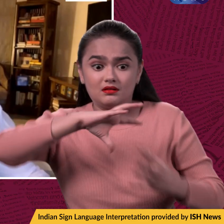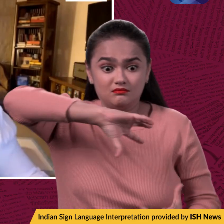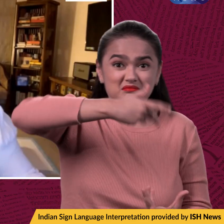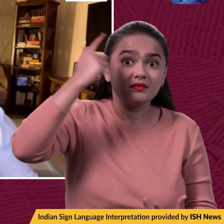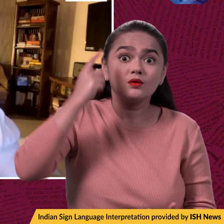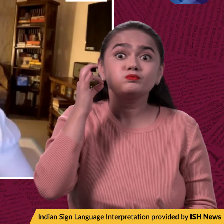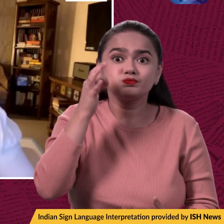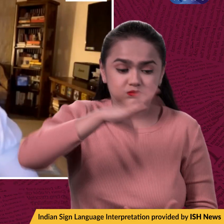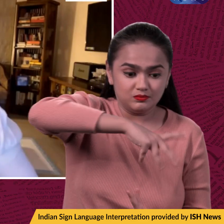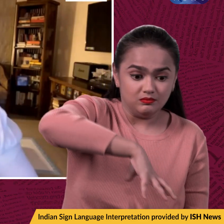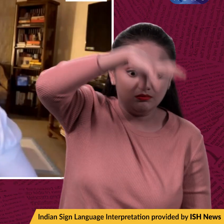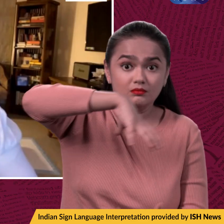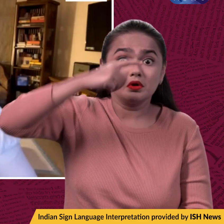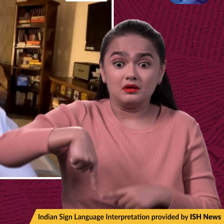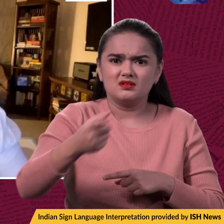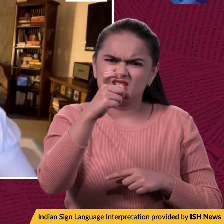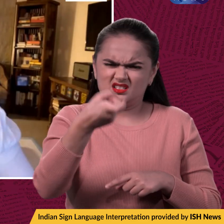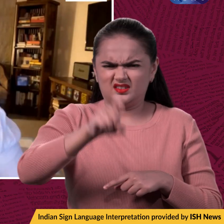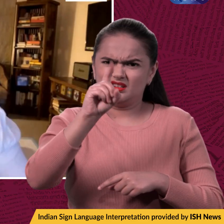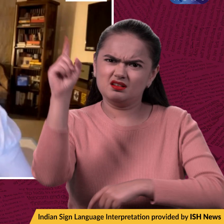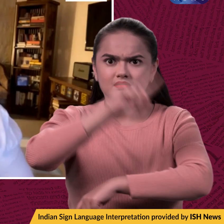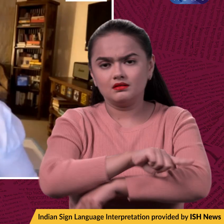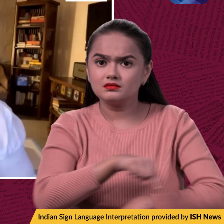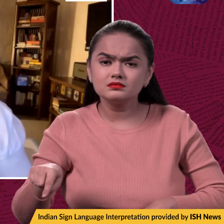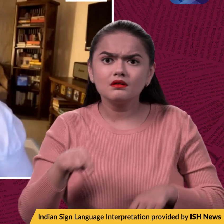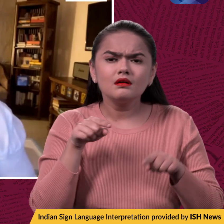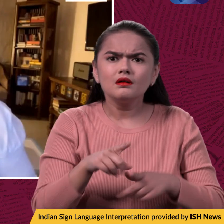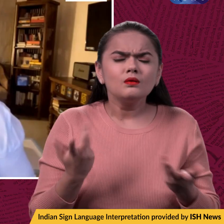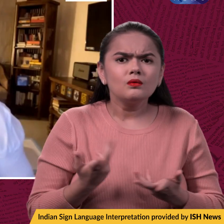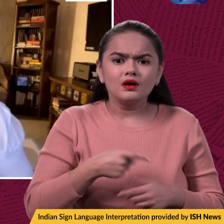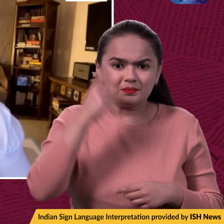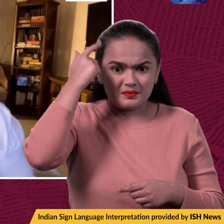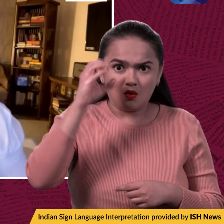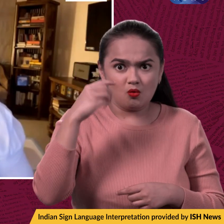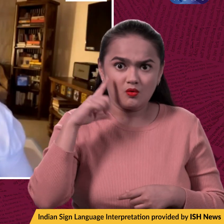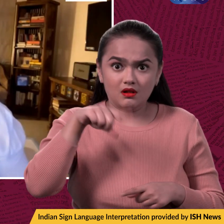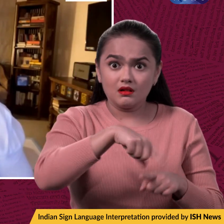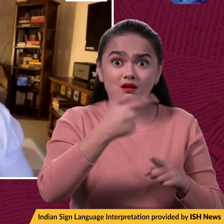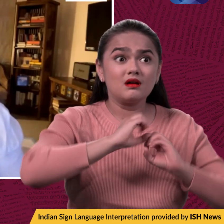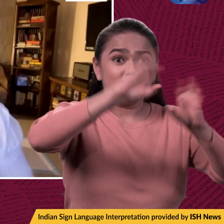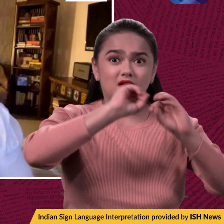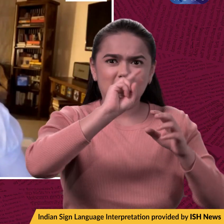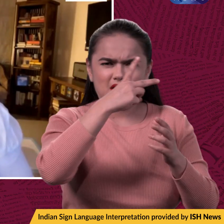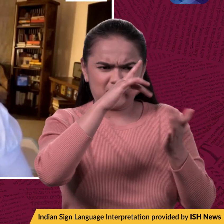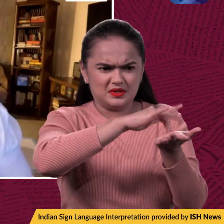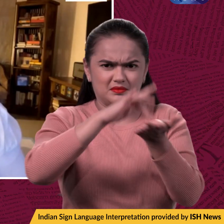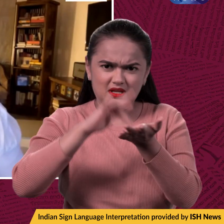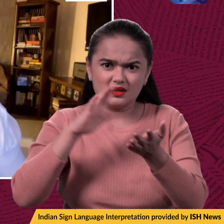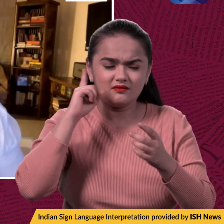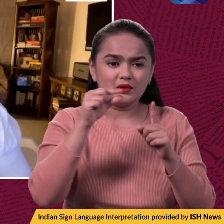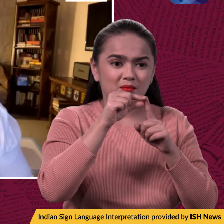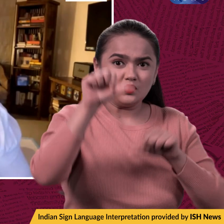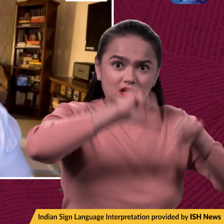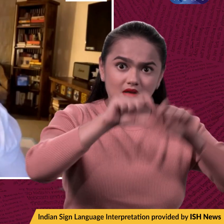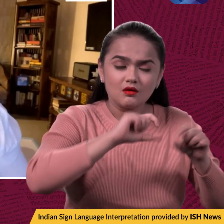in the next 7 to 10 days. Now, this crude oil will be sold to refineries in the country like the Mangalore refinery of